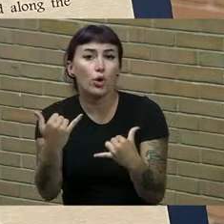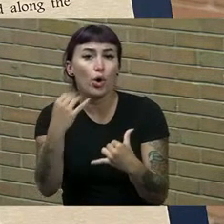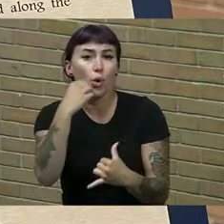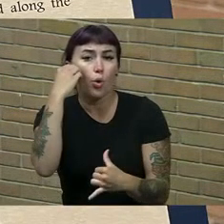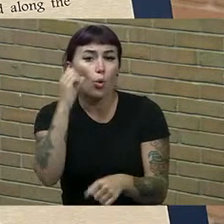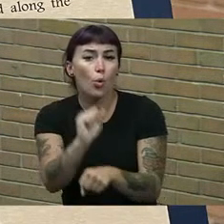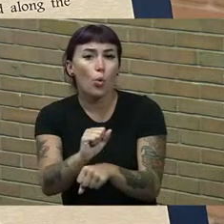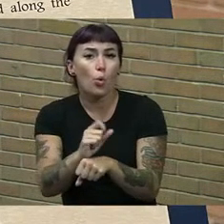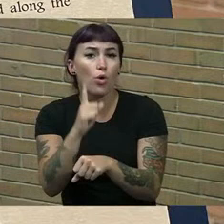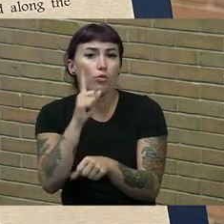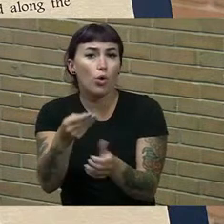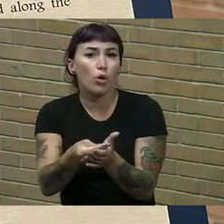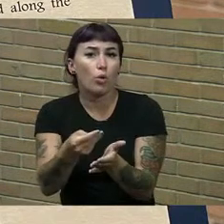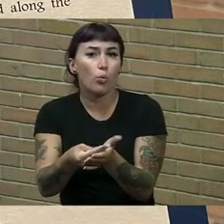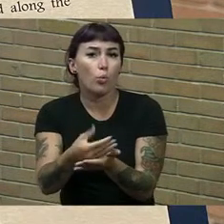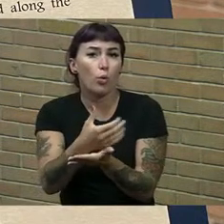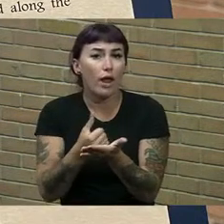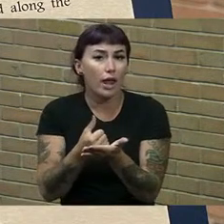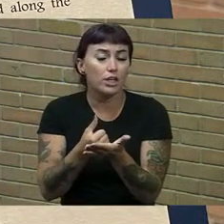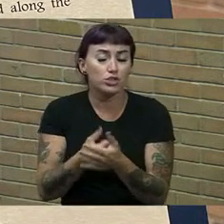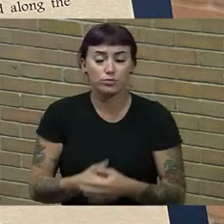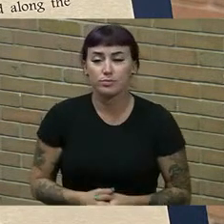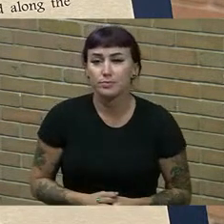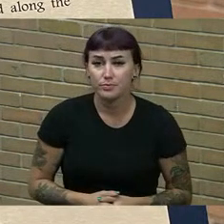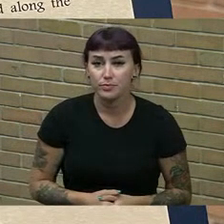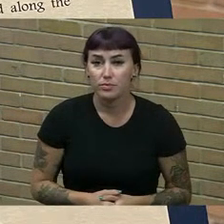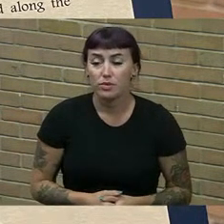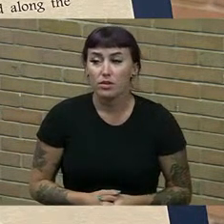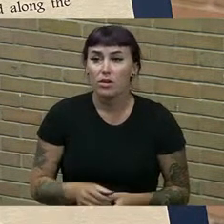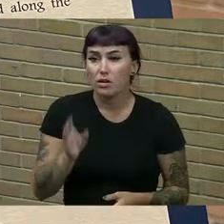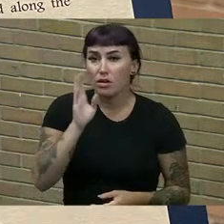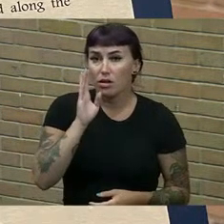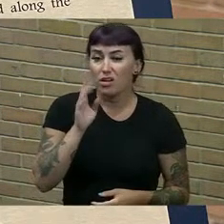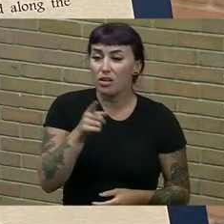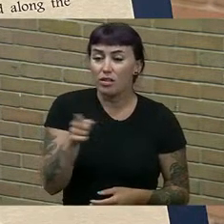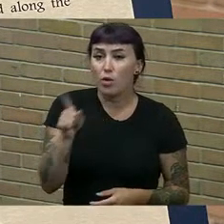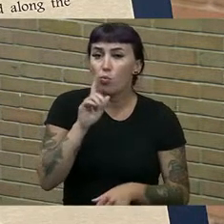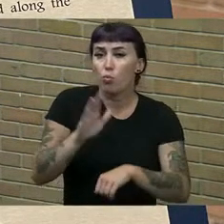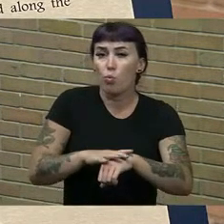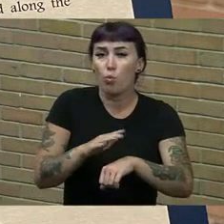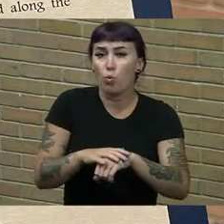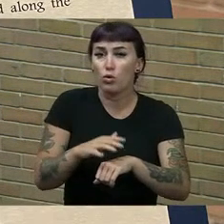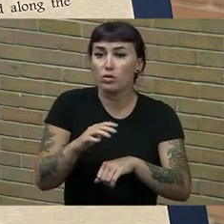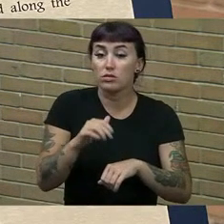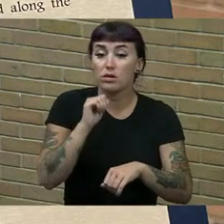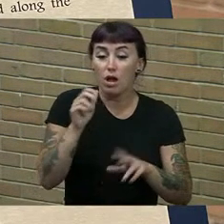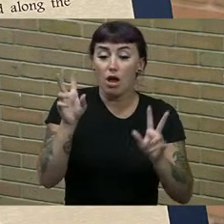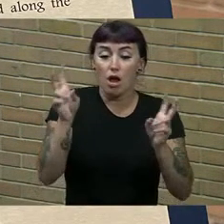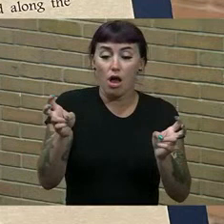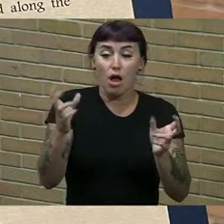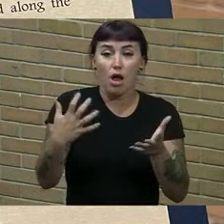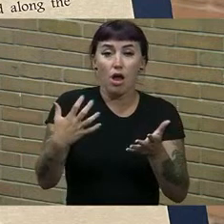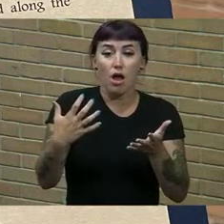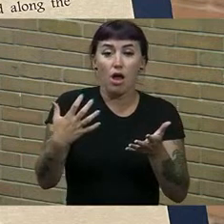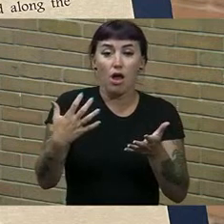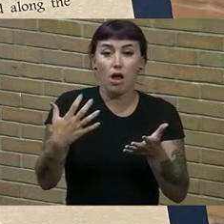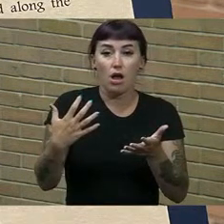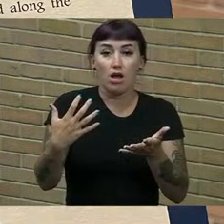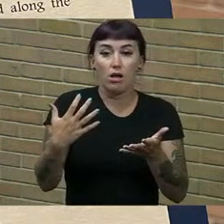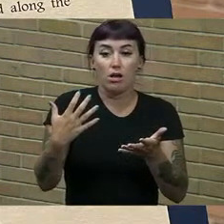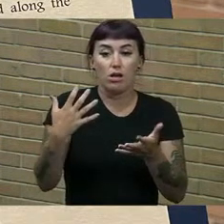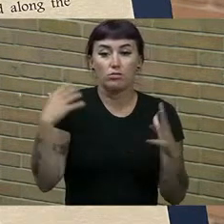and work for wages, end quote, and were warned not to, quote, collect at